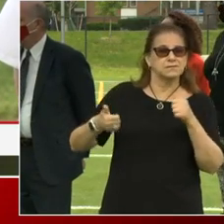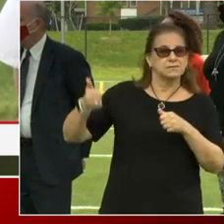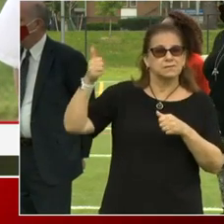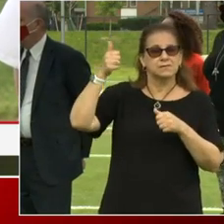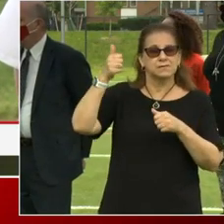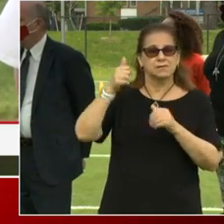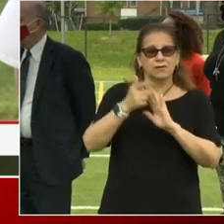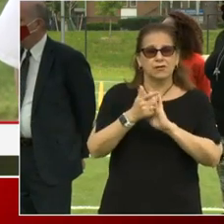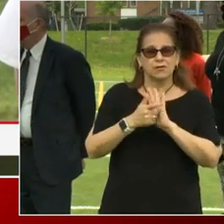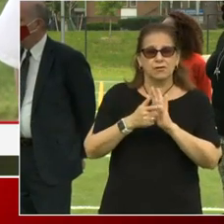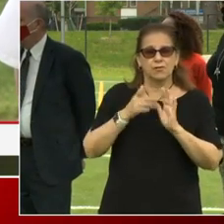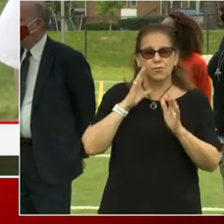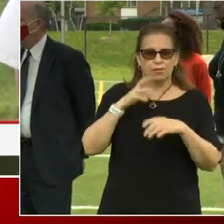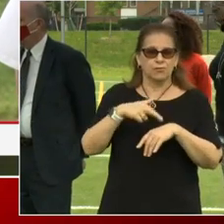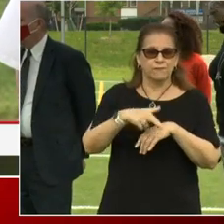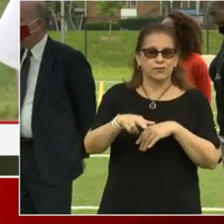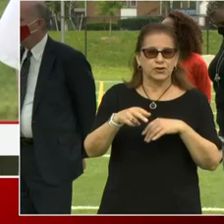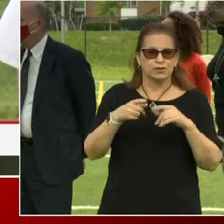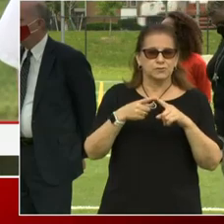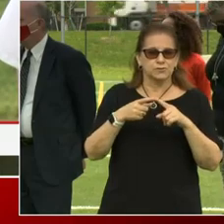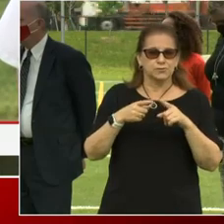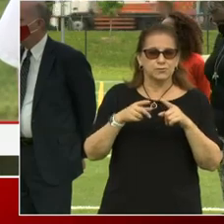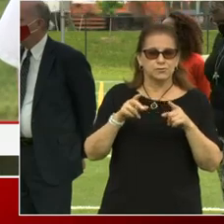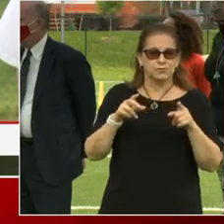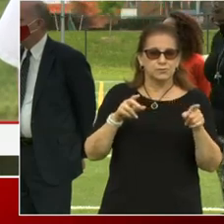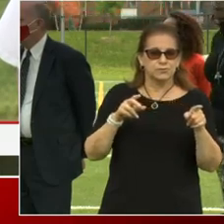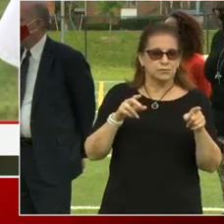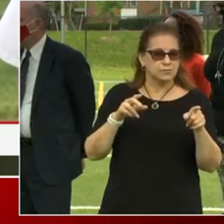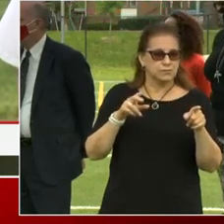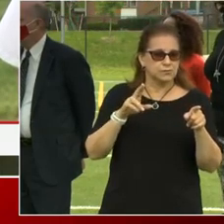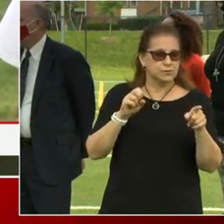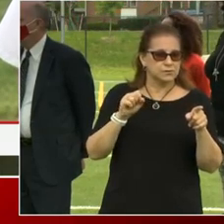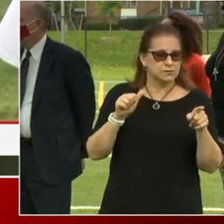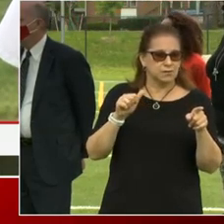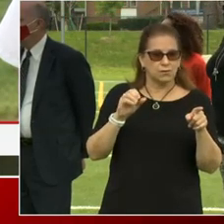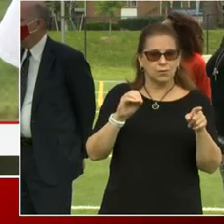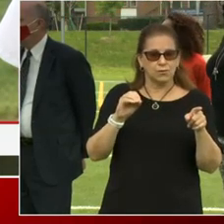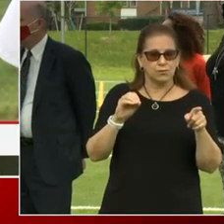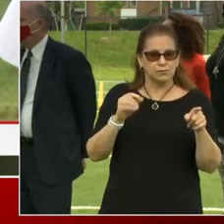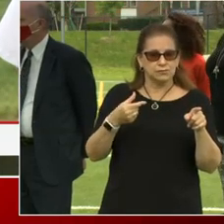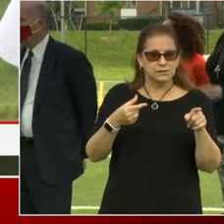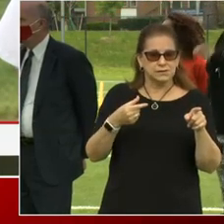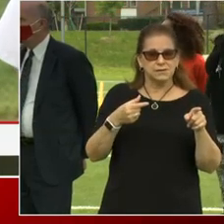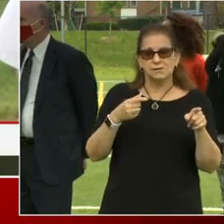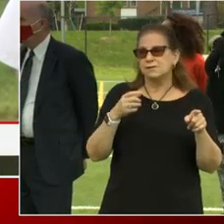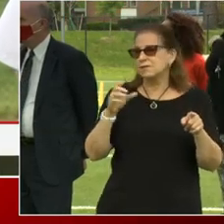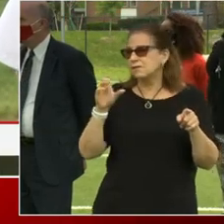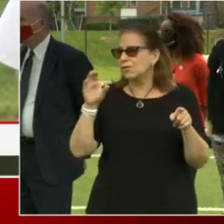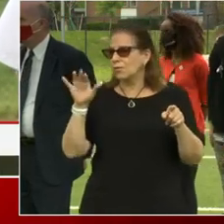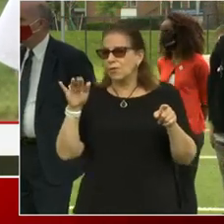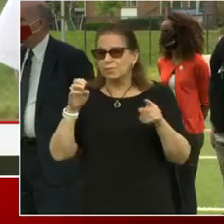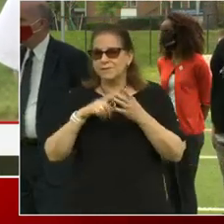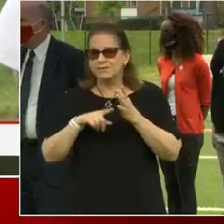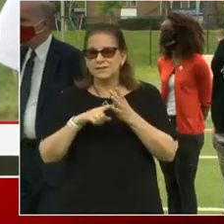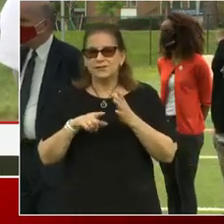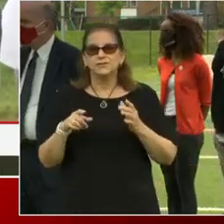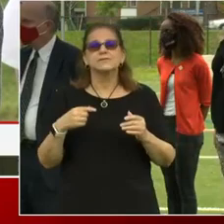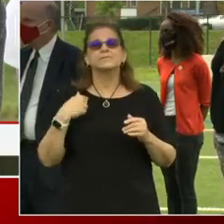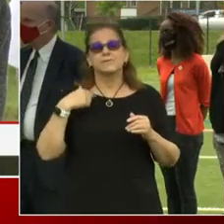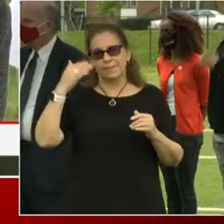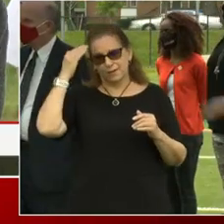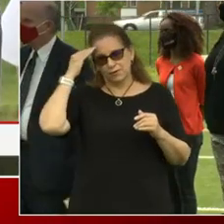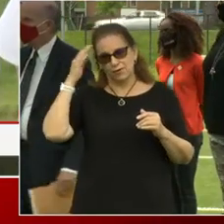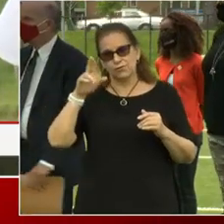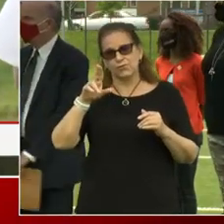the USAO. Okay, you're not aware at this moment, you personally, that it's a criminal investigation? I know that the